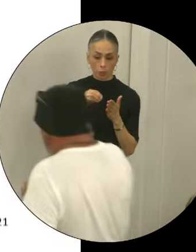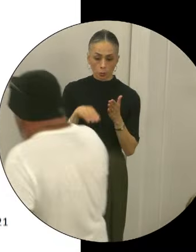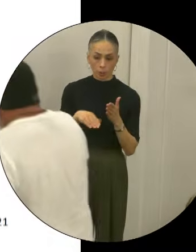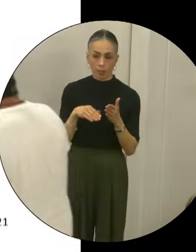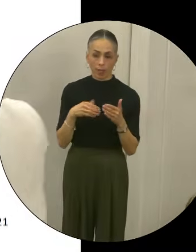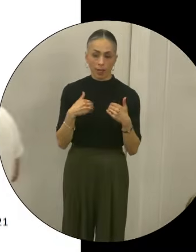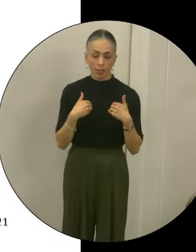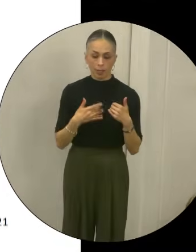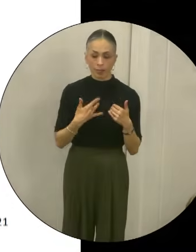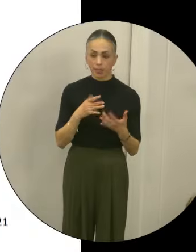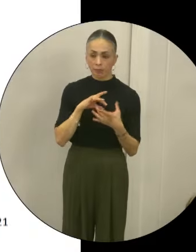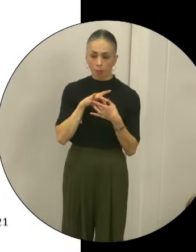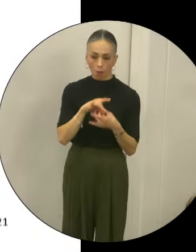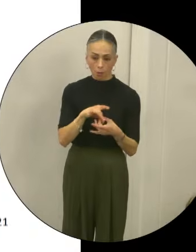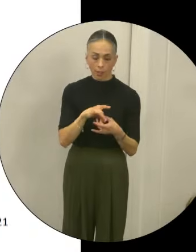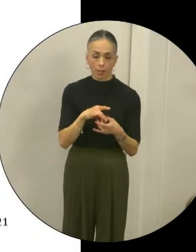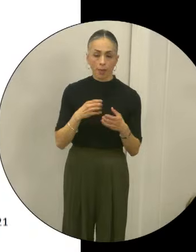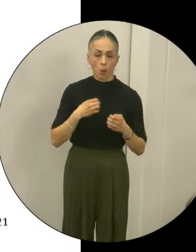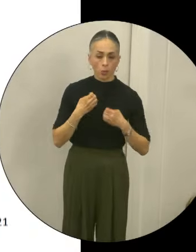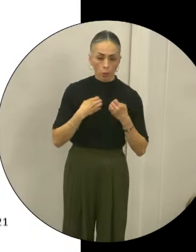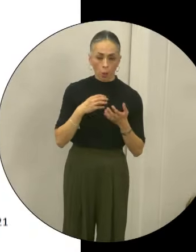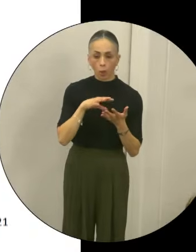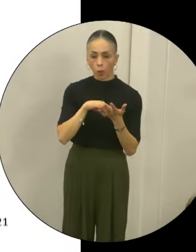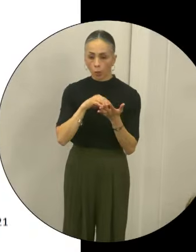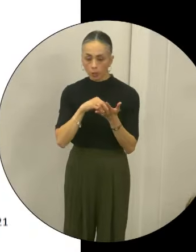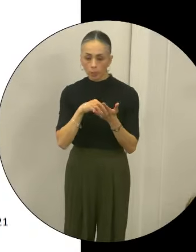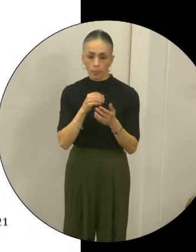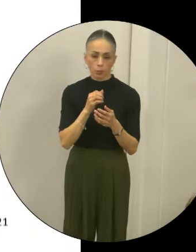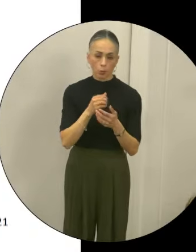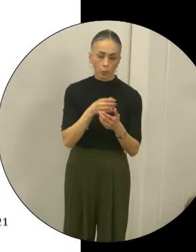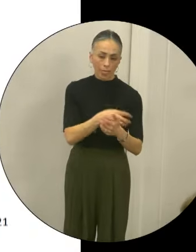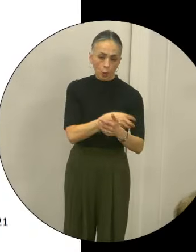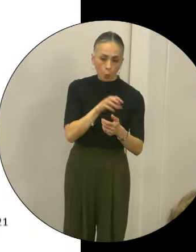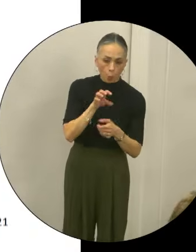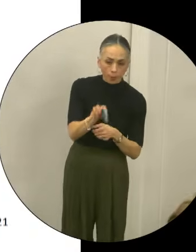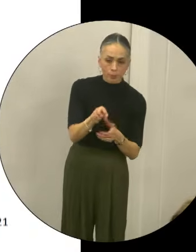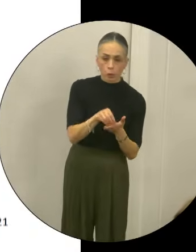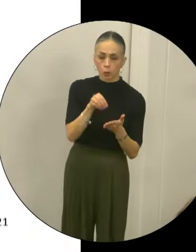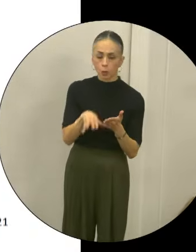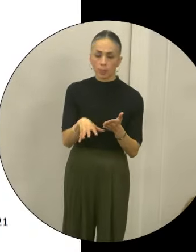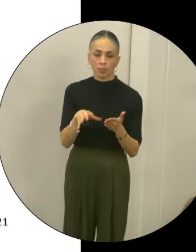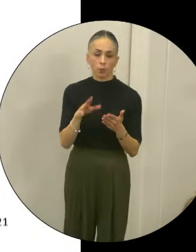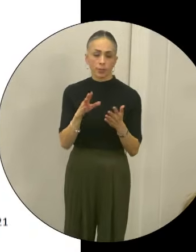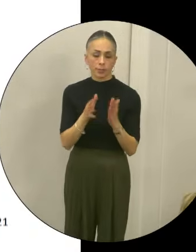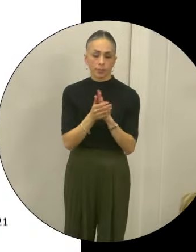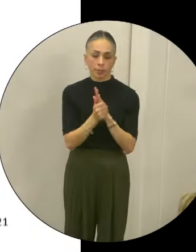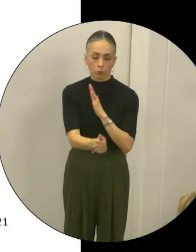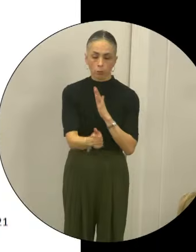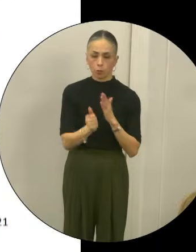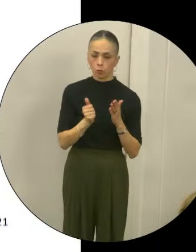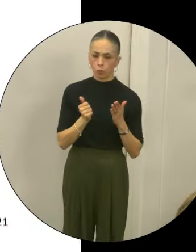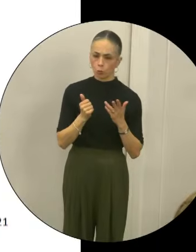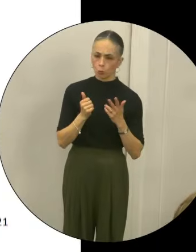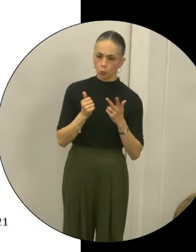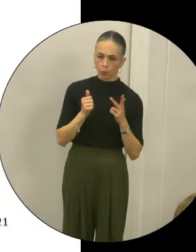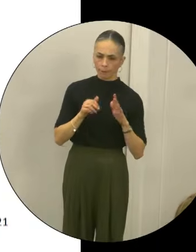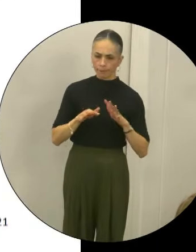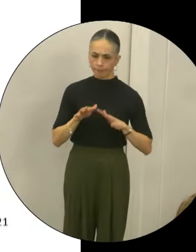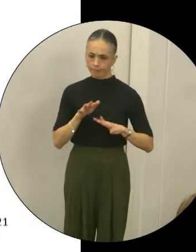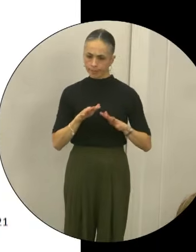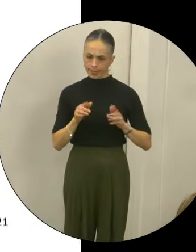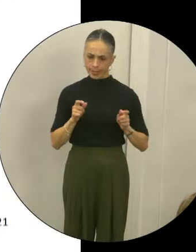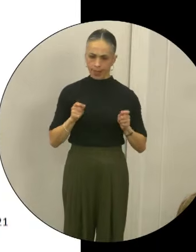with social and emotional learning to equip students with the skills to navigate internal conflicts and